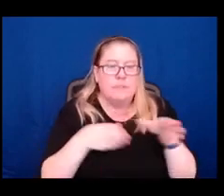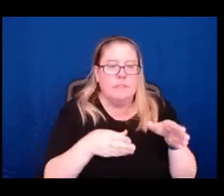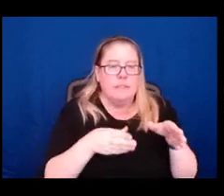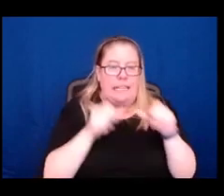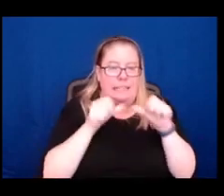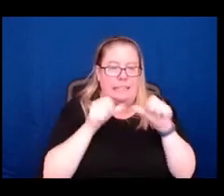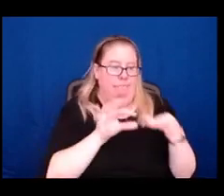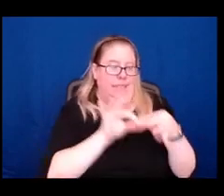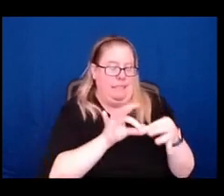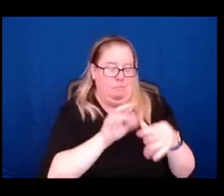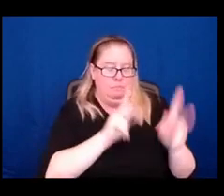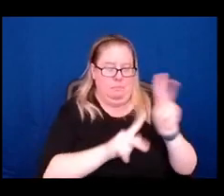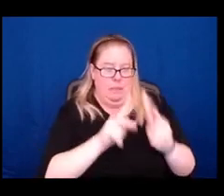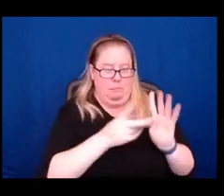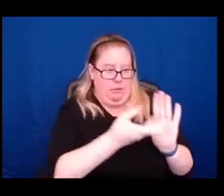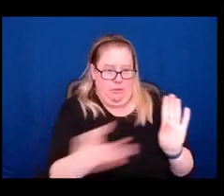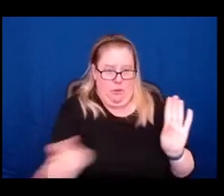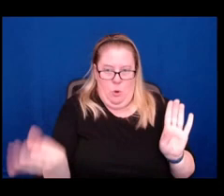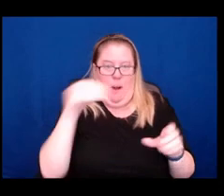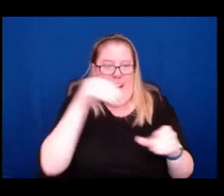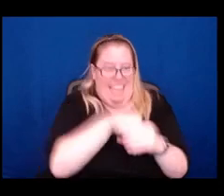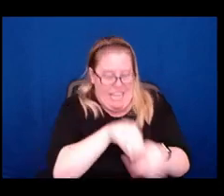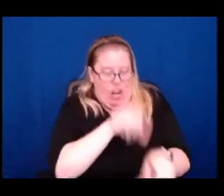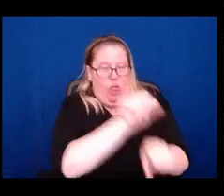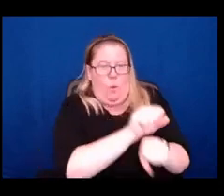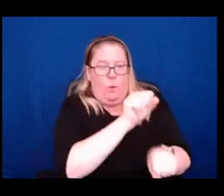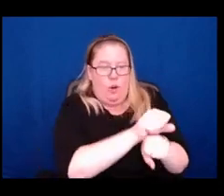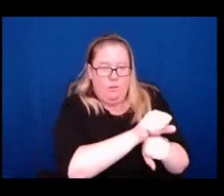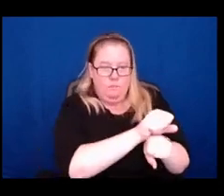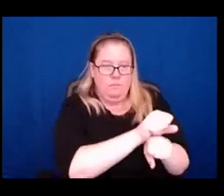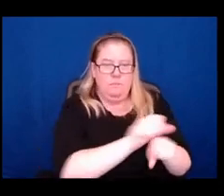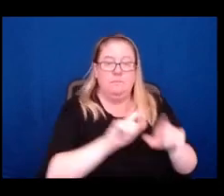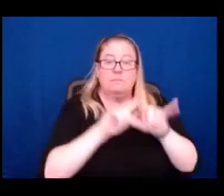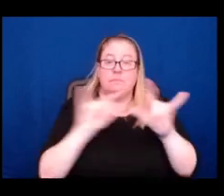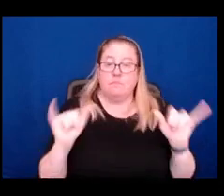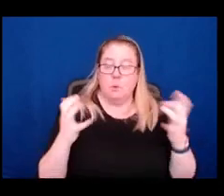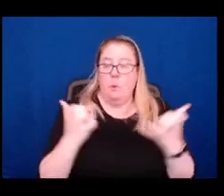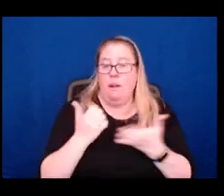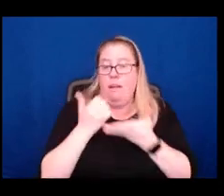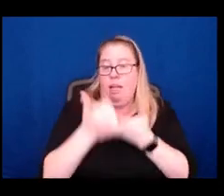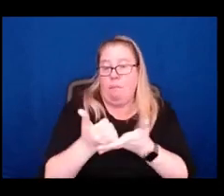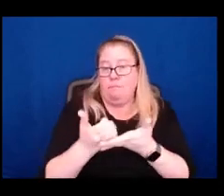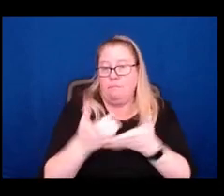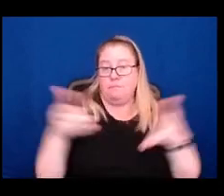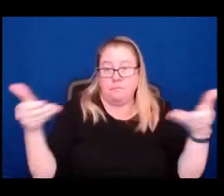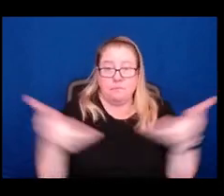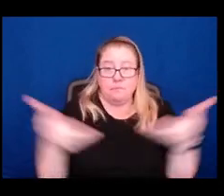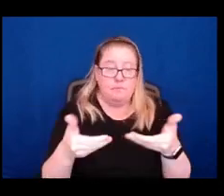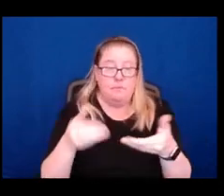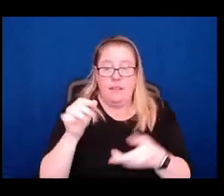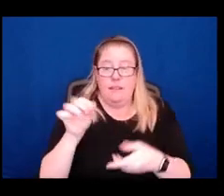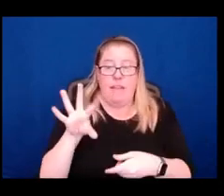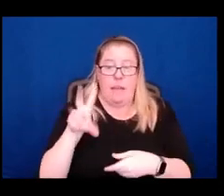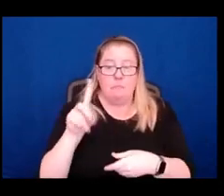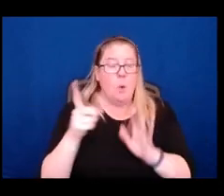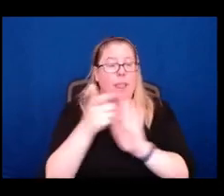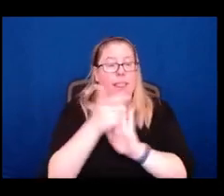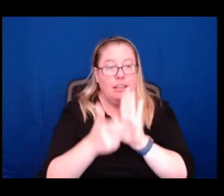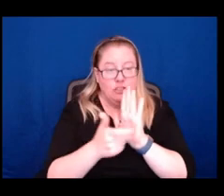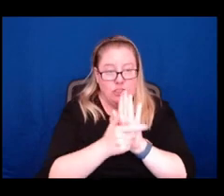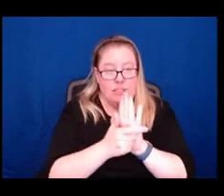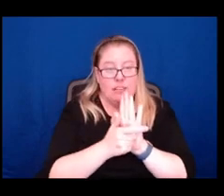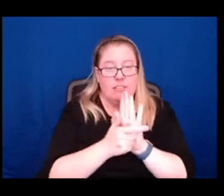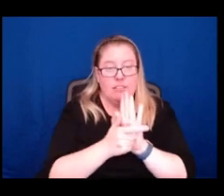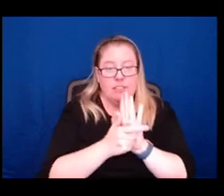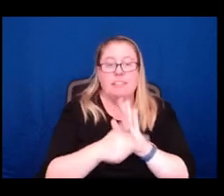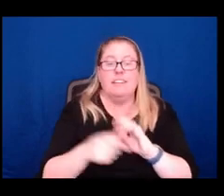and staying connected to people that are really in the work. I'm also looking to help introduce some fibroids legislation